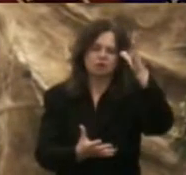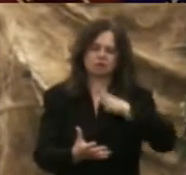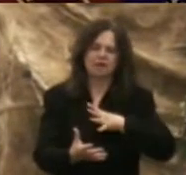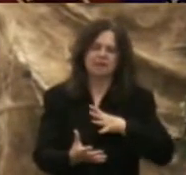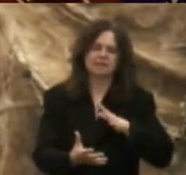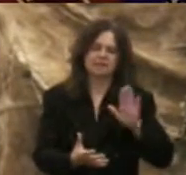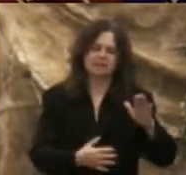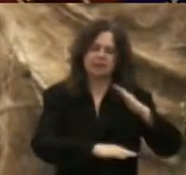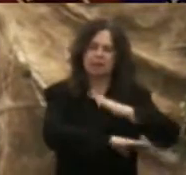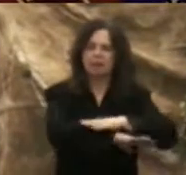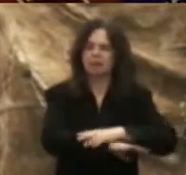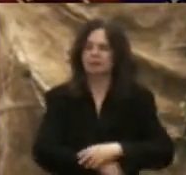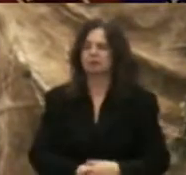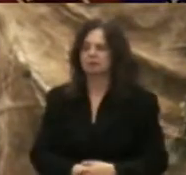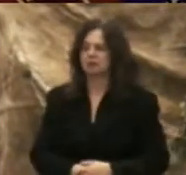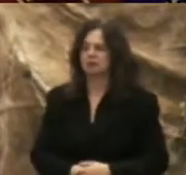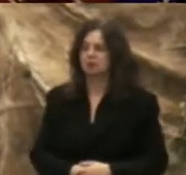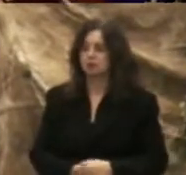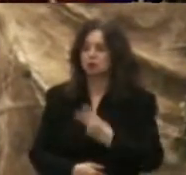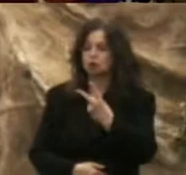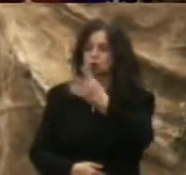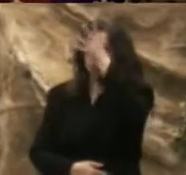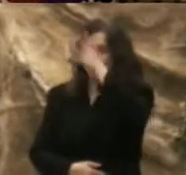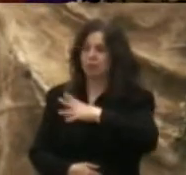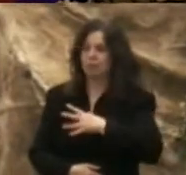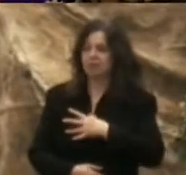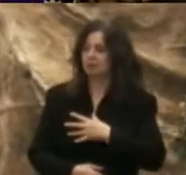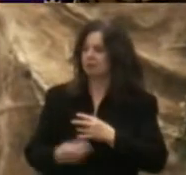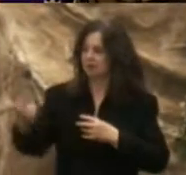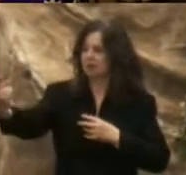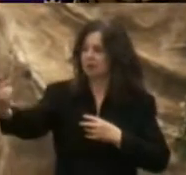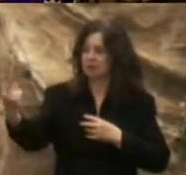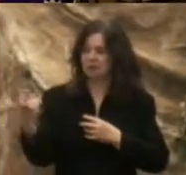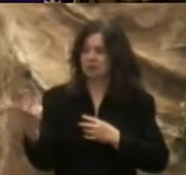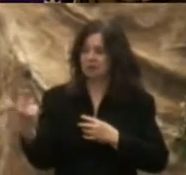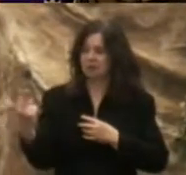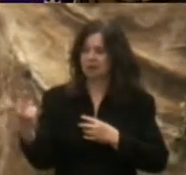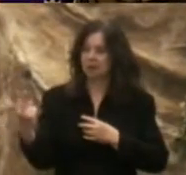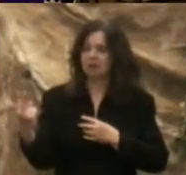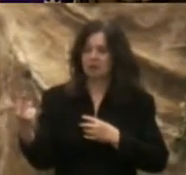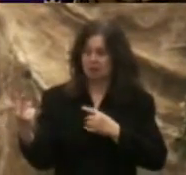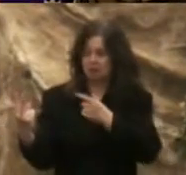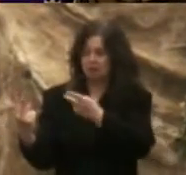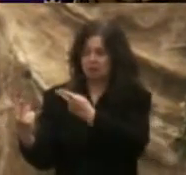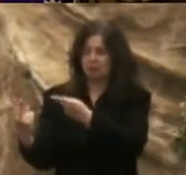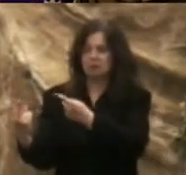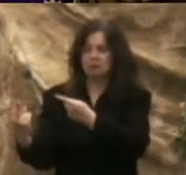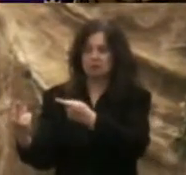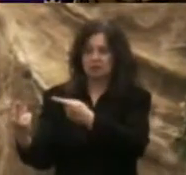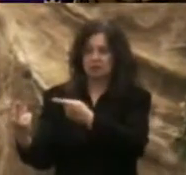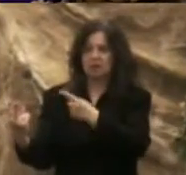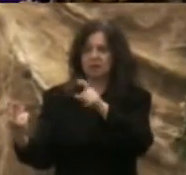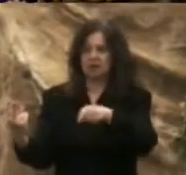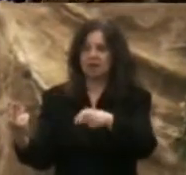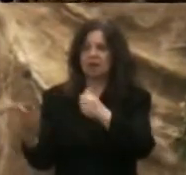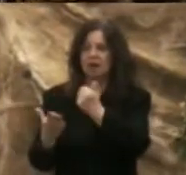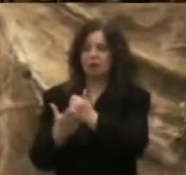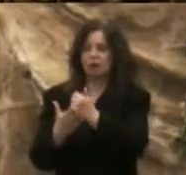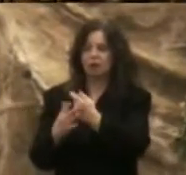Two women came to see me at the same time last week, hoping for some help from Bethel. They are